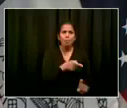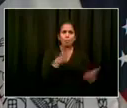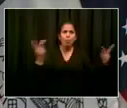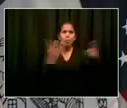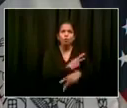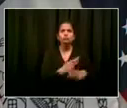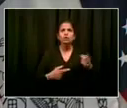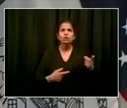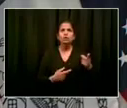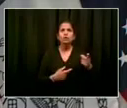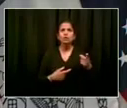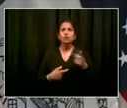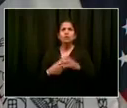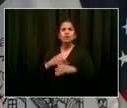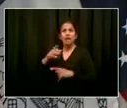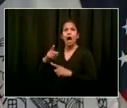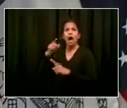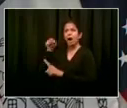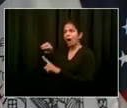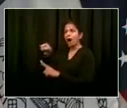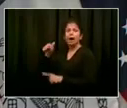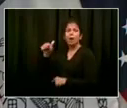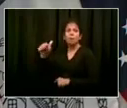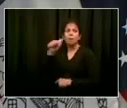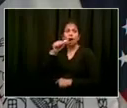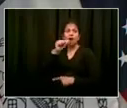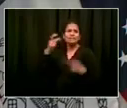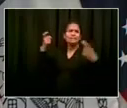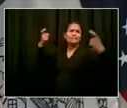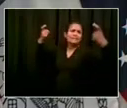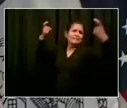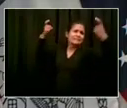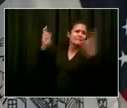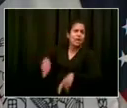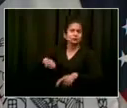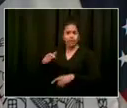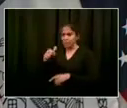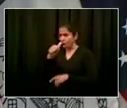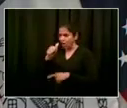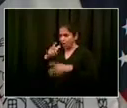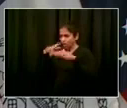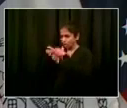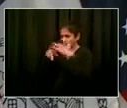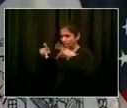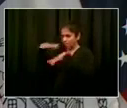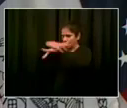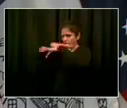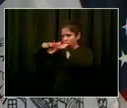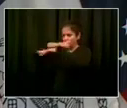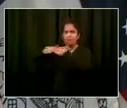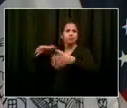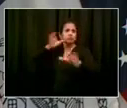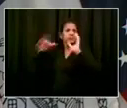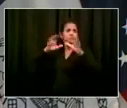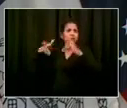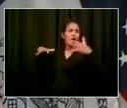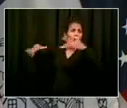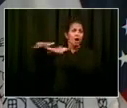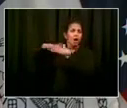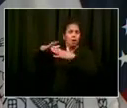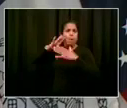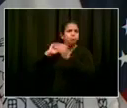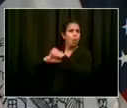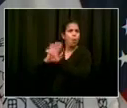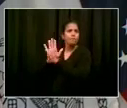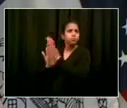that bars are entirely separate here. Yeah, of course they can do the outdoor dining as long as that's available, and they can